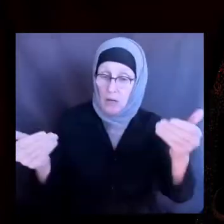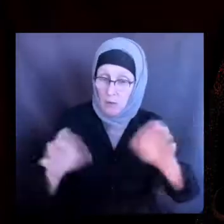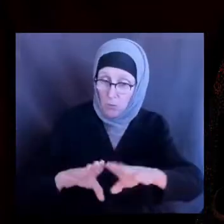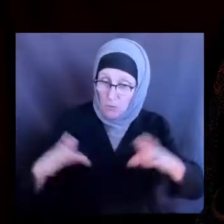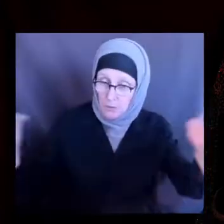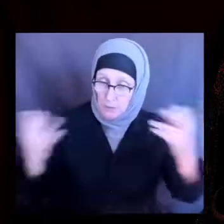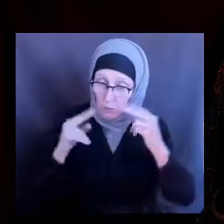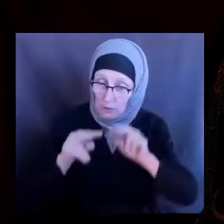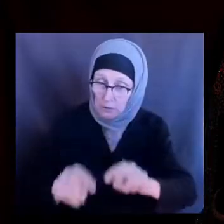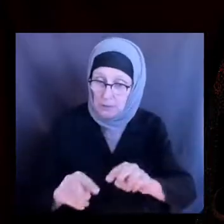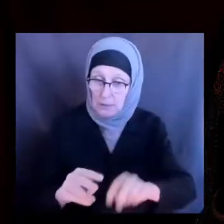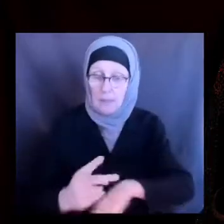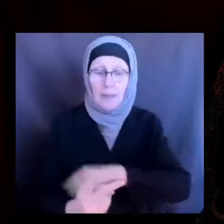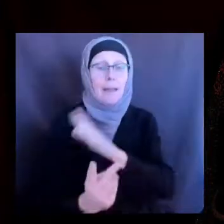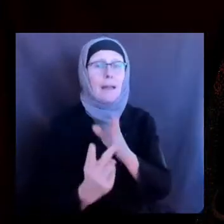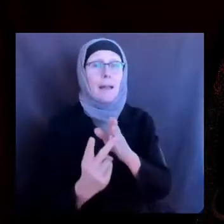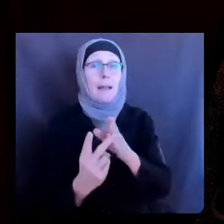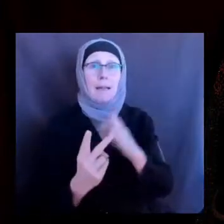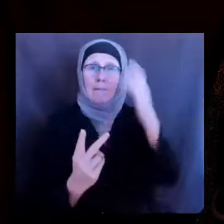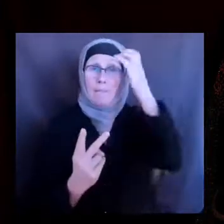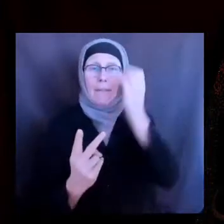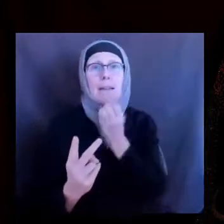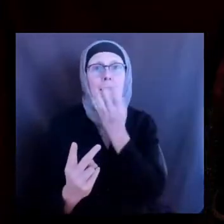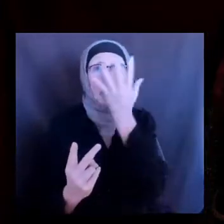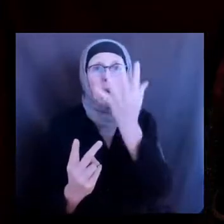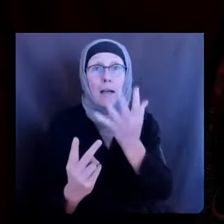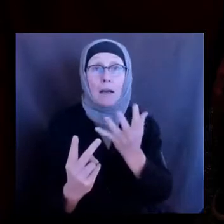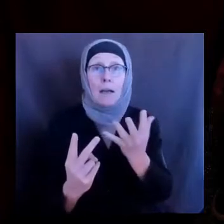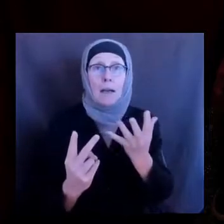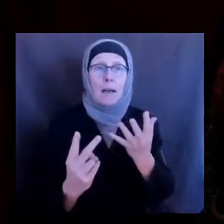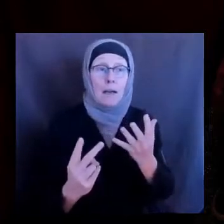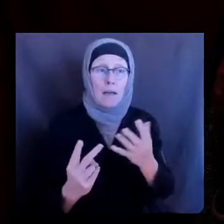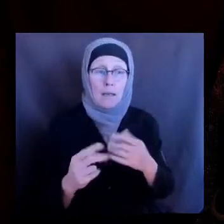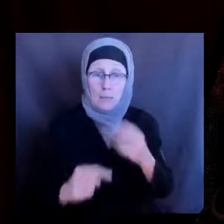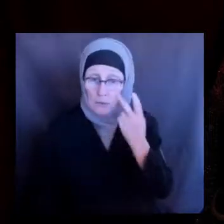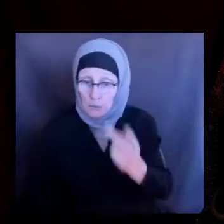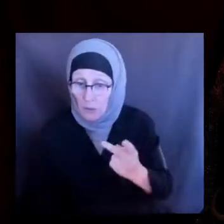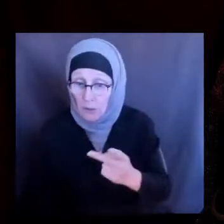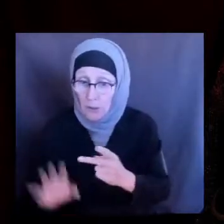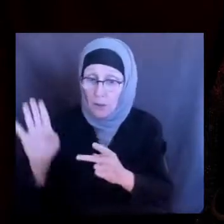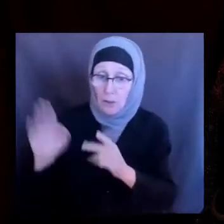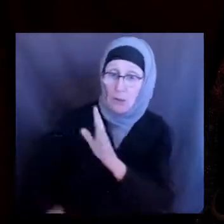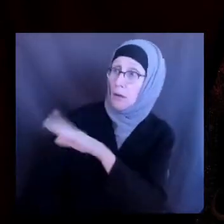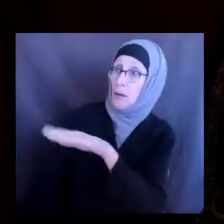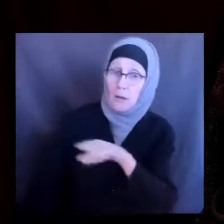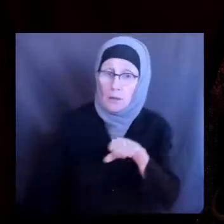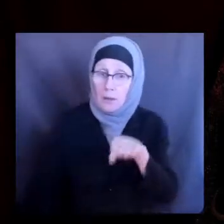The Ahl-e Haram probably didn't see that, because at that time they were busy